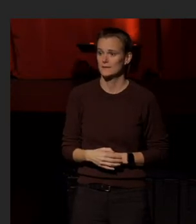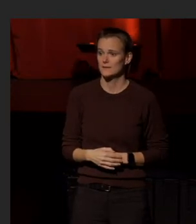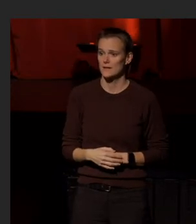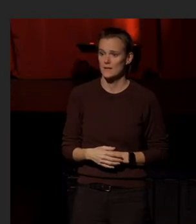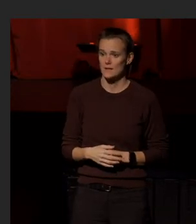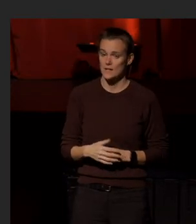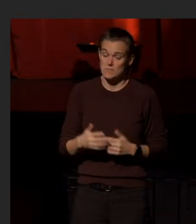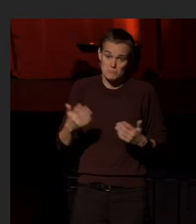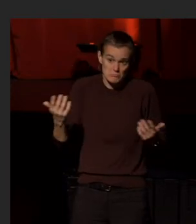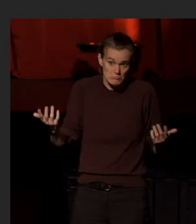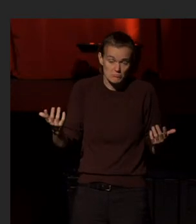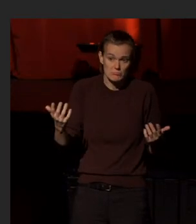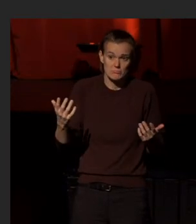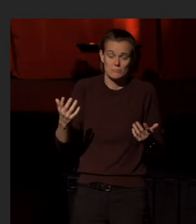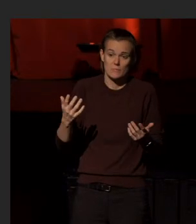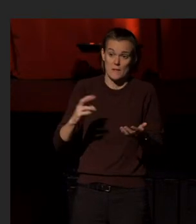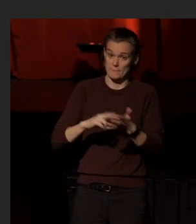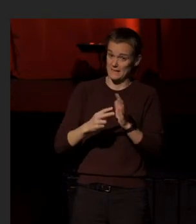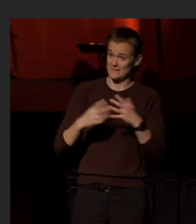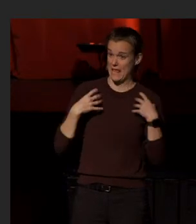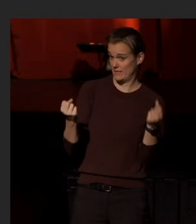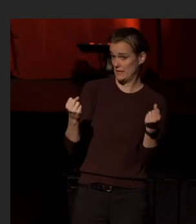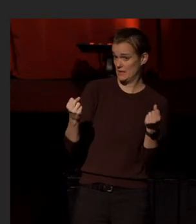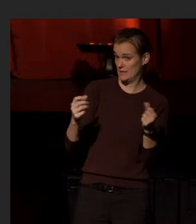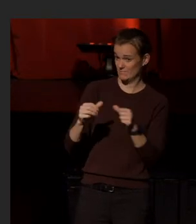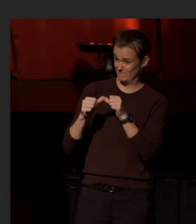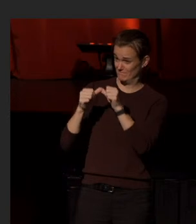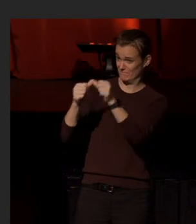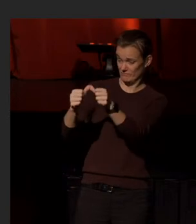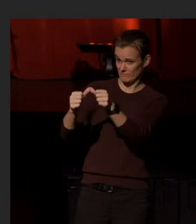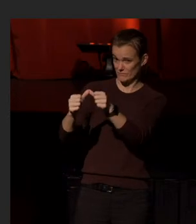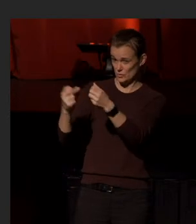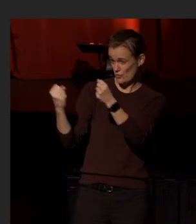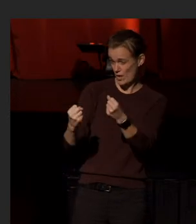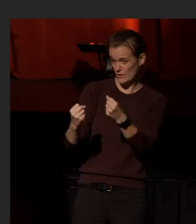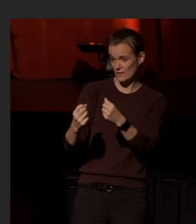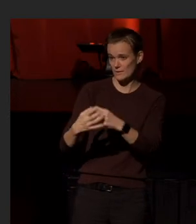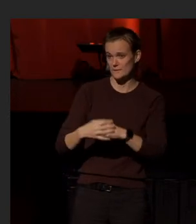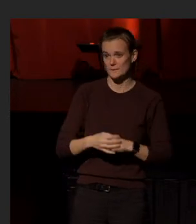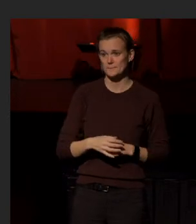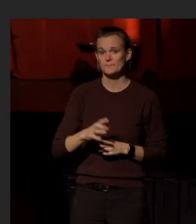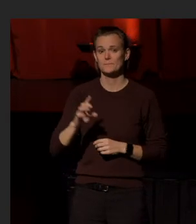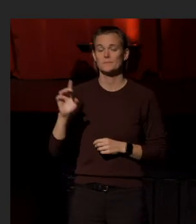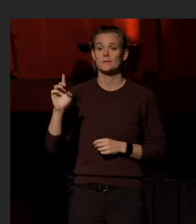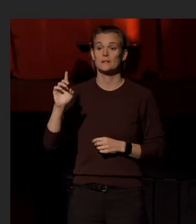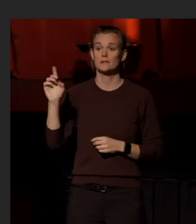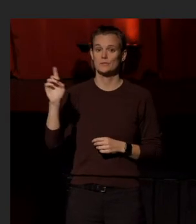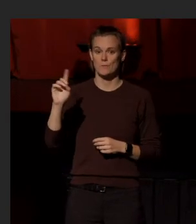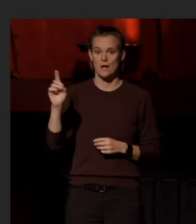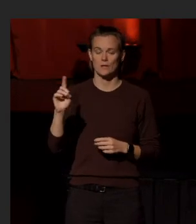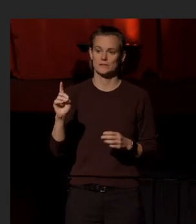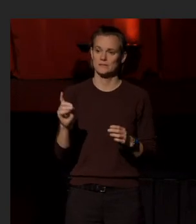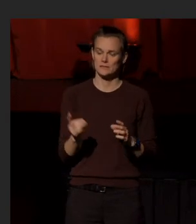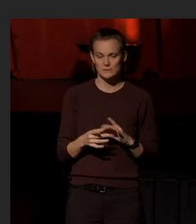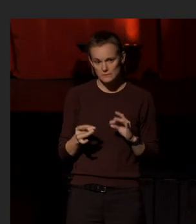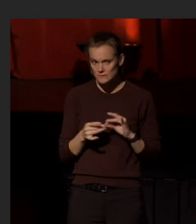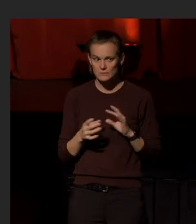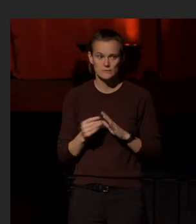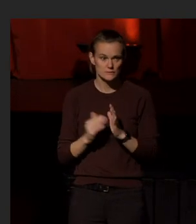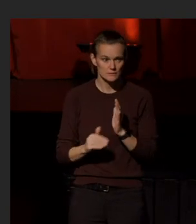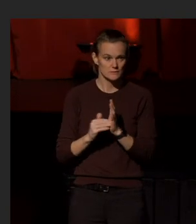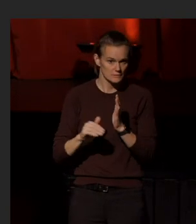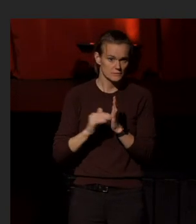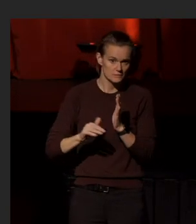healthy. We talk about democracy being on the edge in the sense that we finally reached kind of a fundamental point